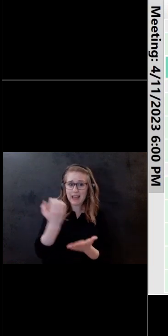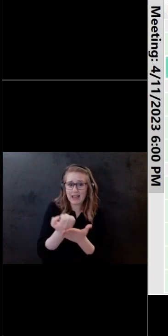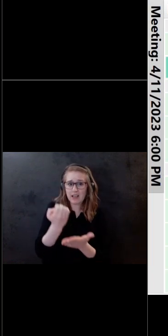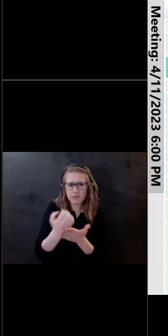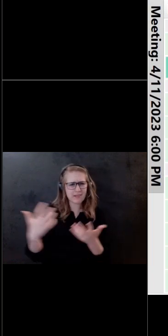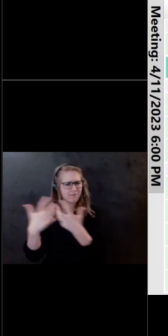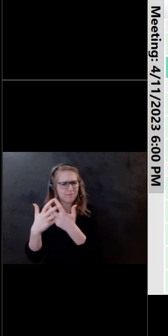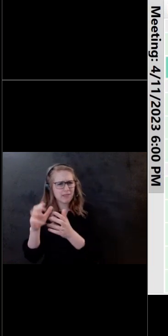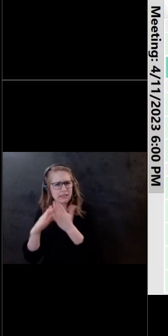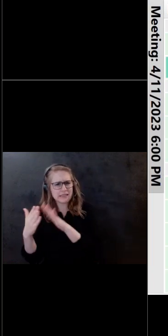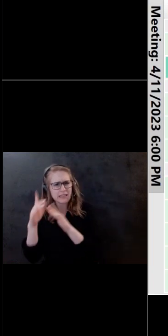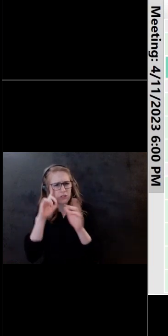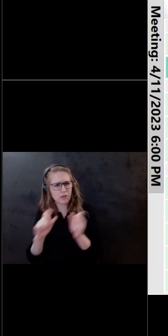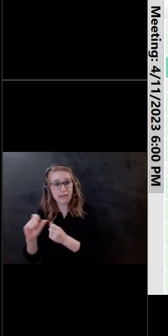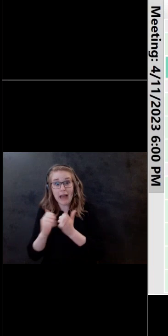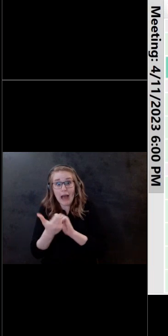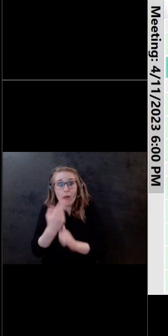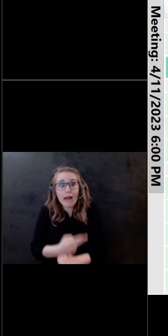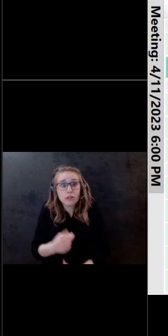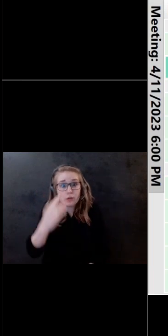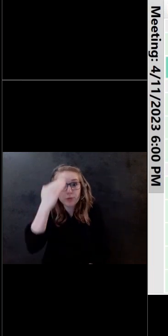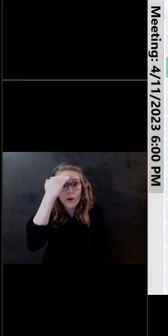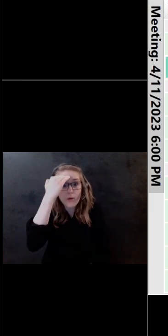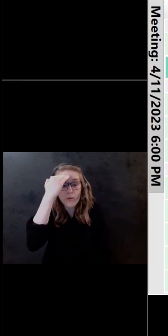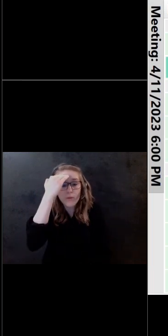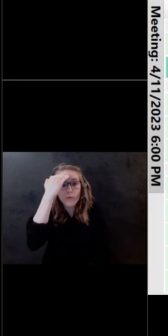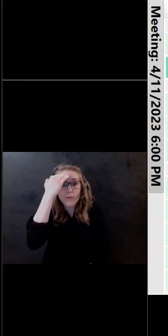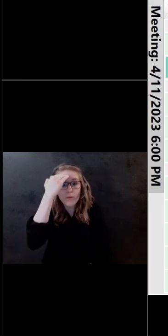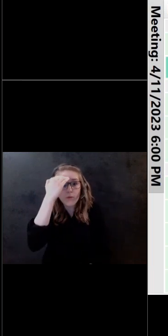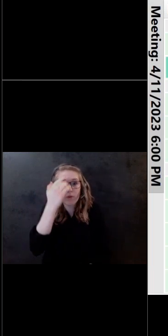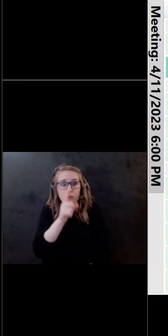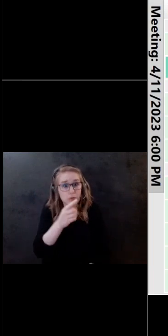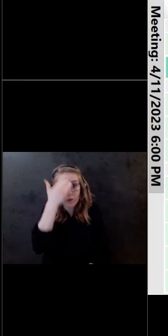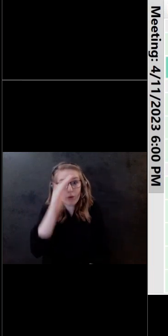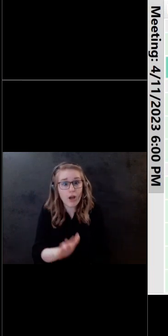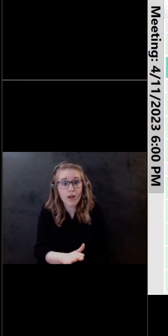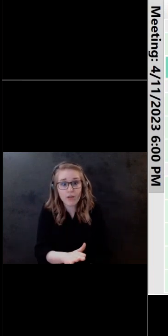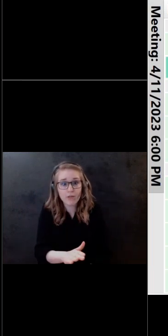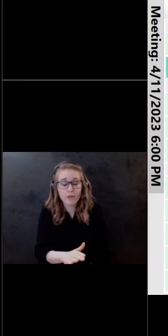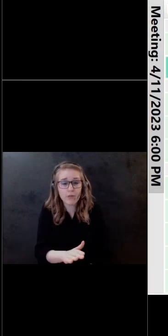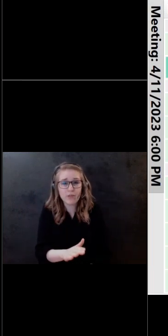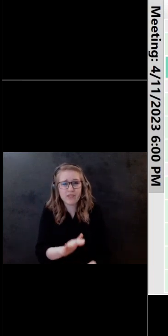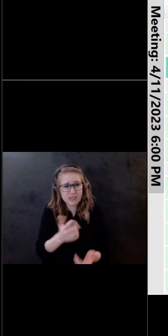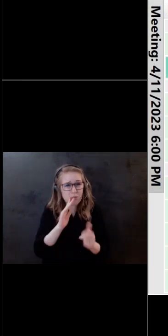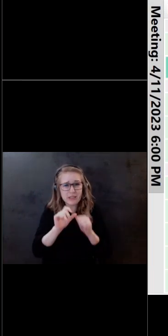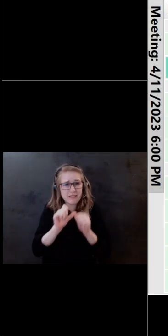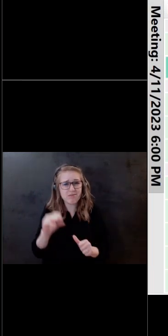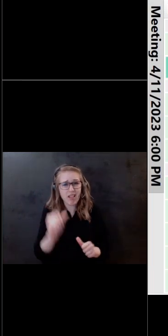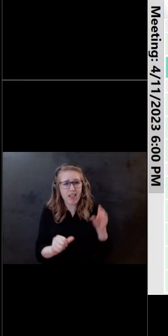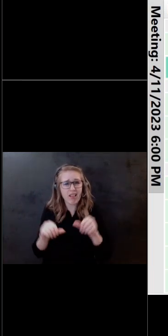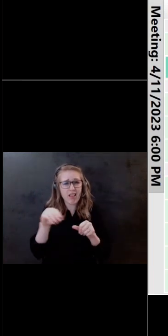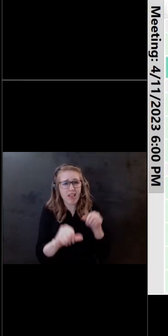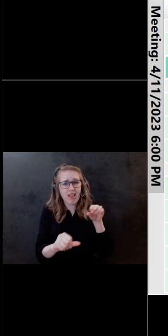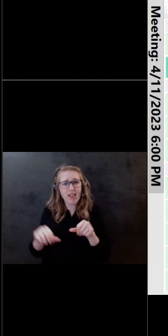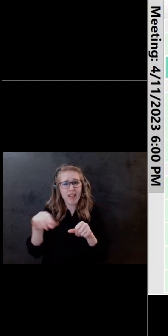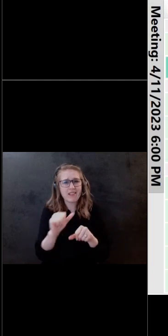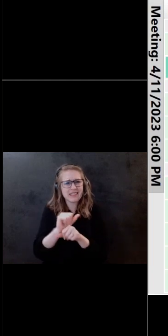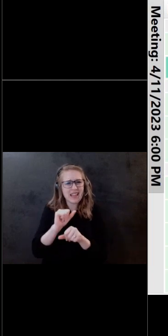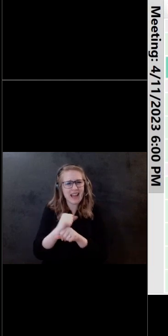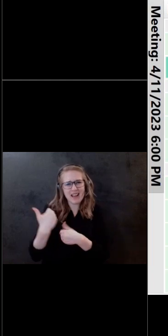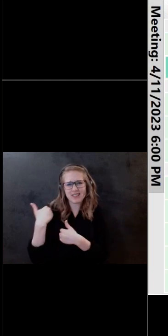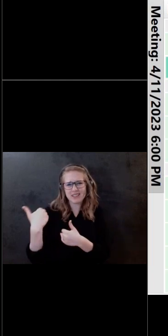fit with the city strategy? How the hell would you know? You don't know. And so you're just going to keep spending money on these tasks that aren't